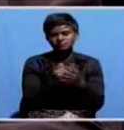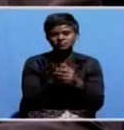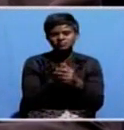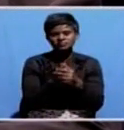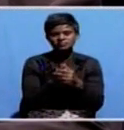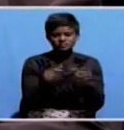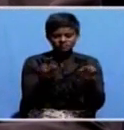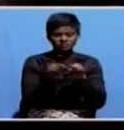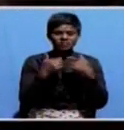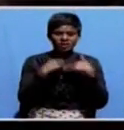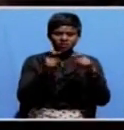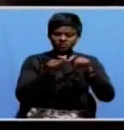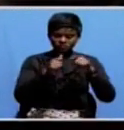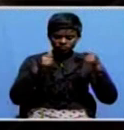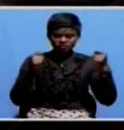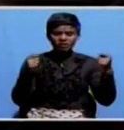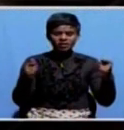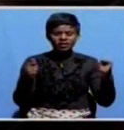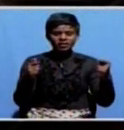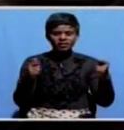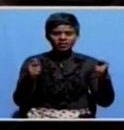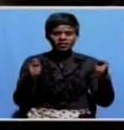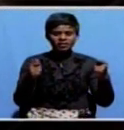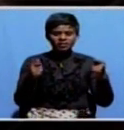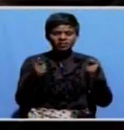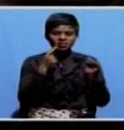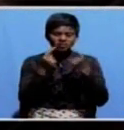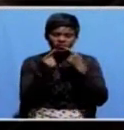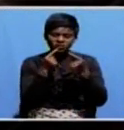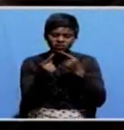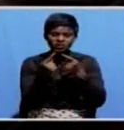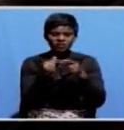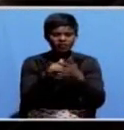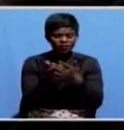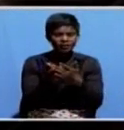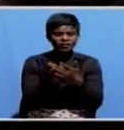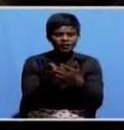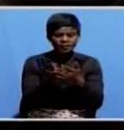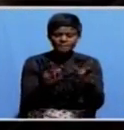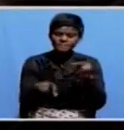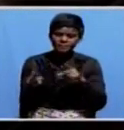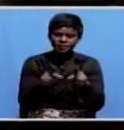are newspaper articles being written about his period.